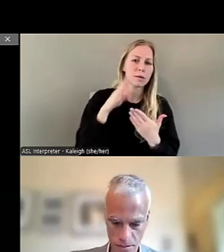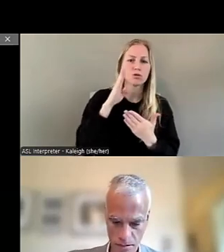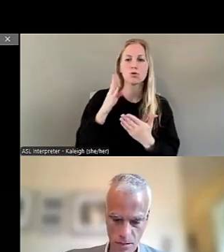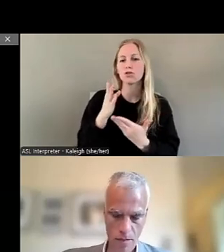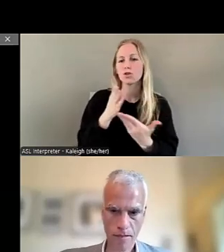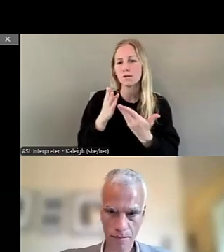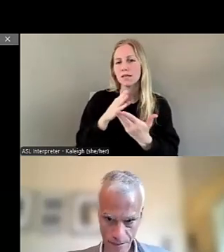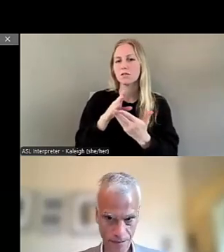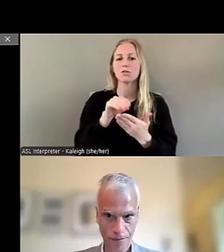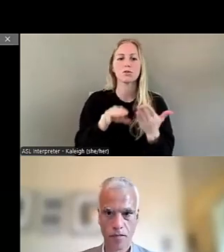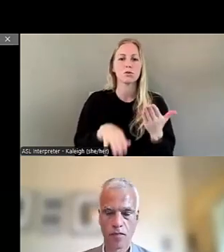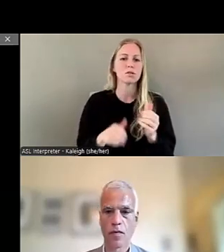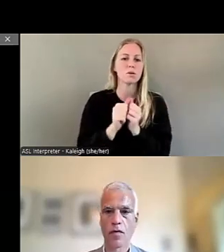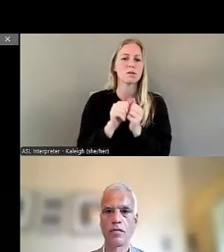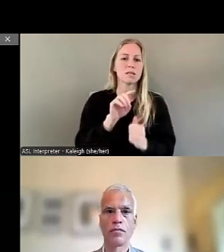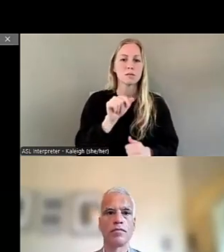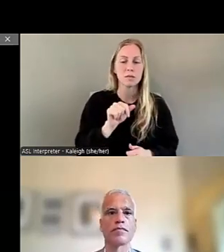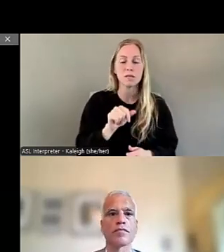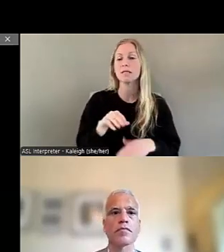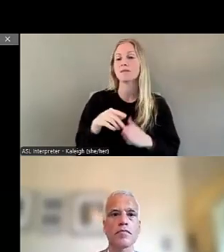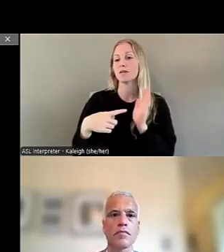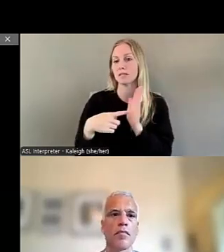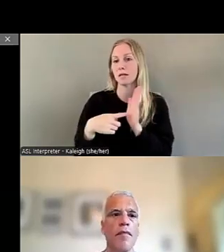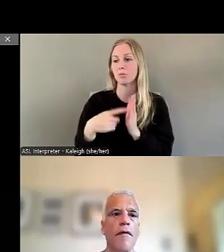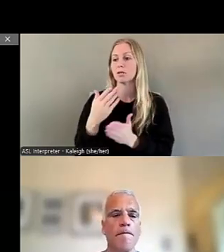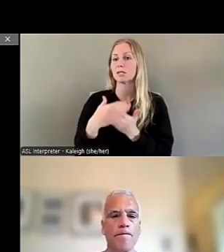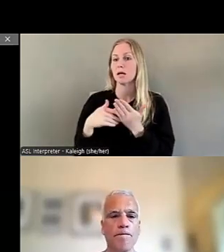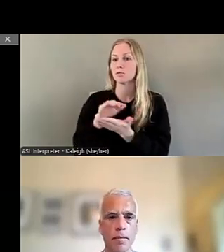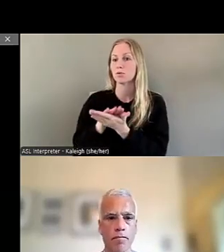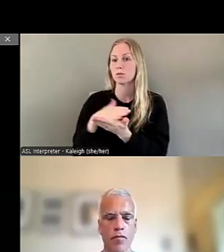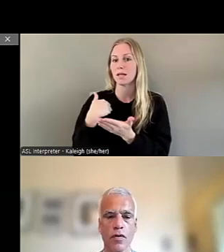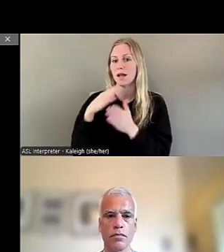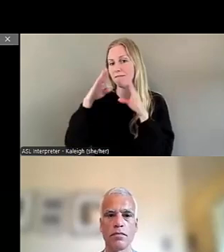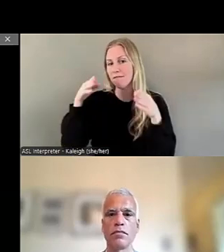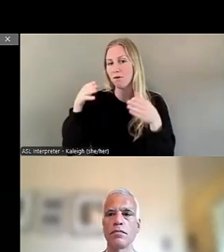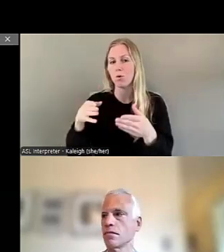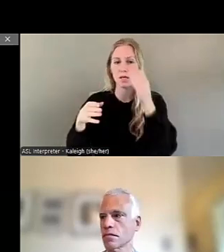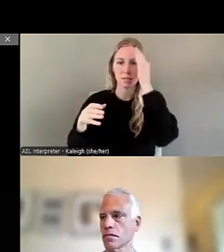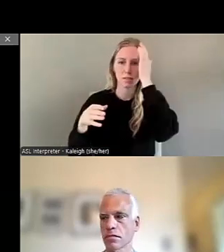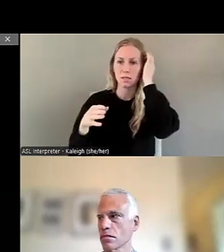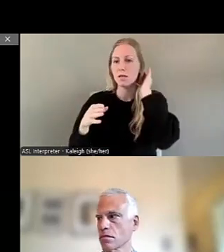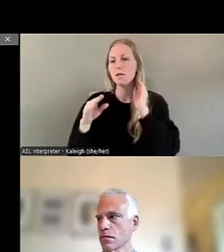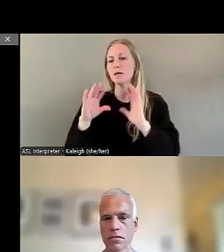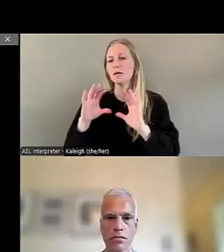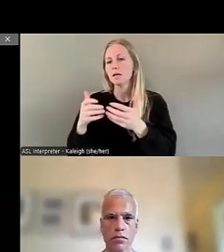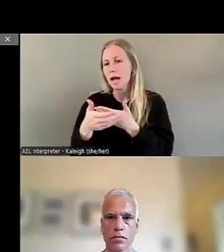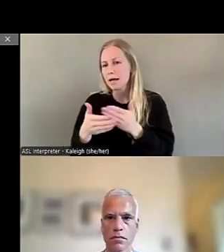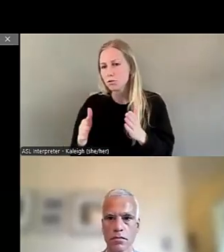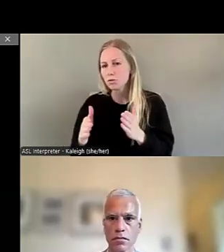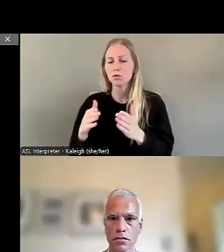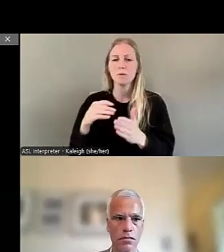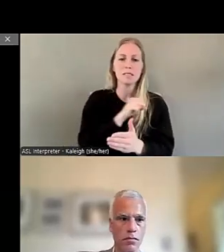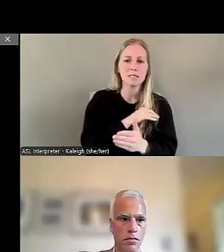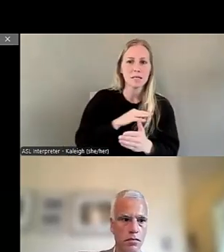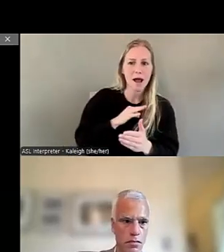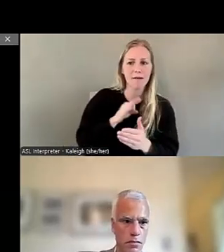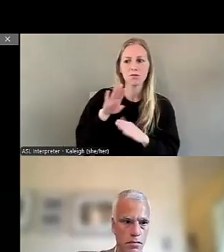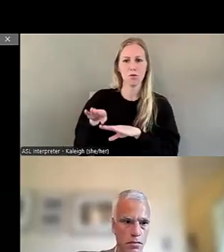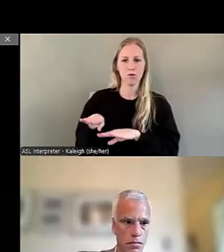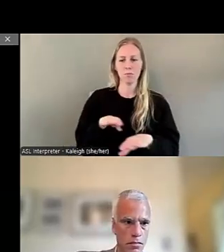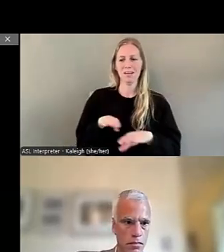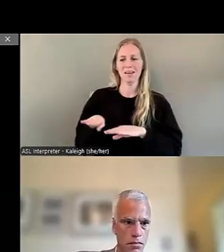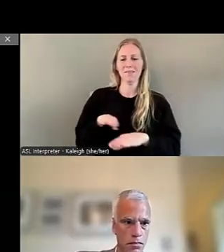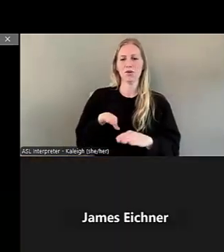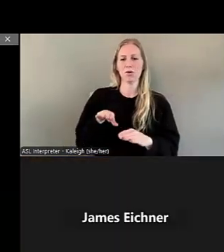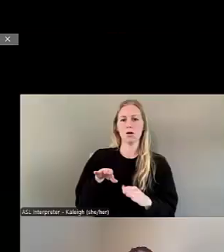have behavior-focused classrooms and staff where students with disabilities and related behavioral challenges are taught for